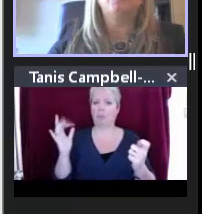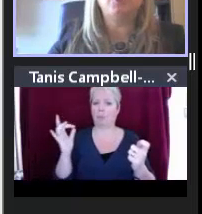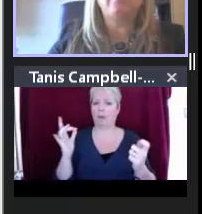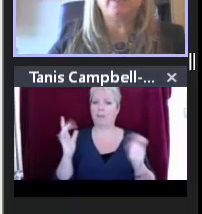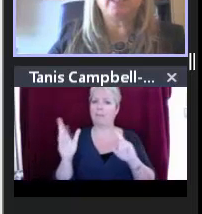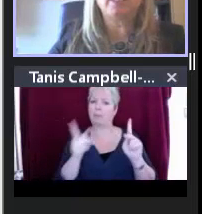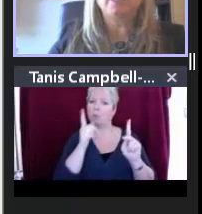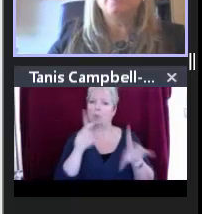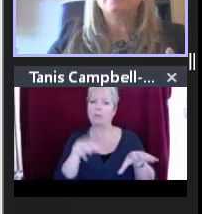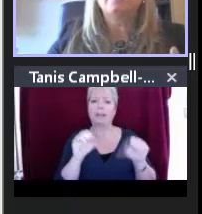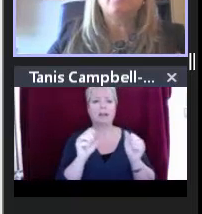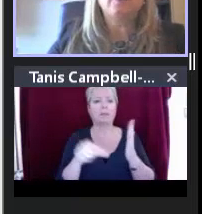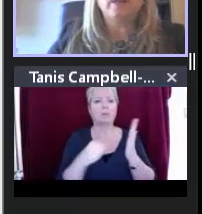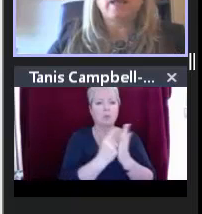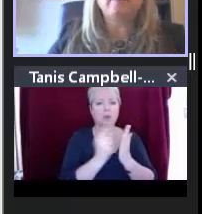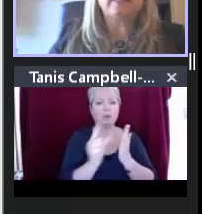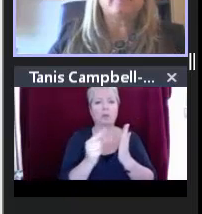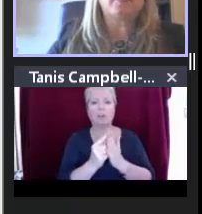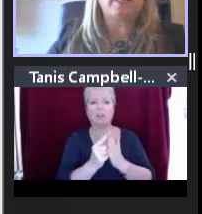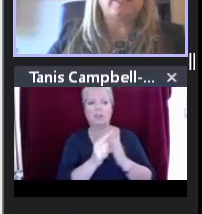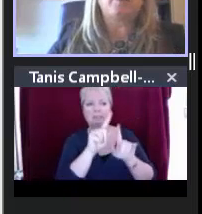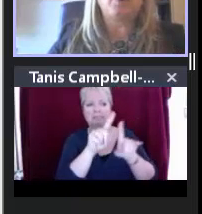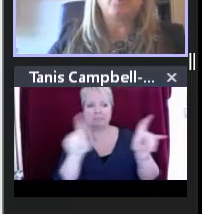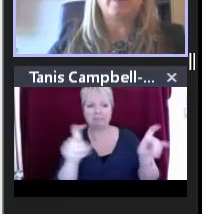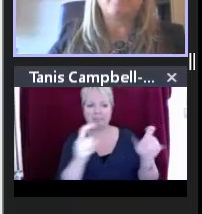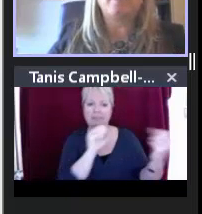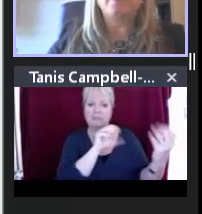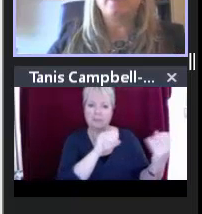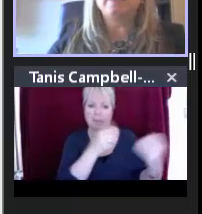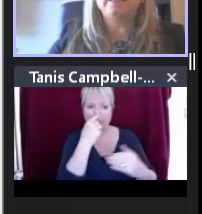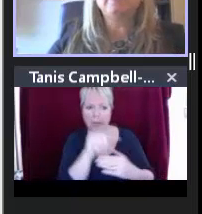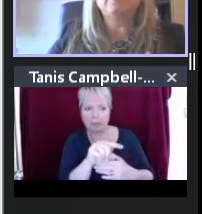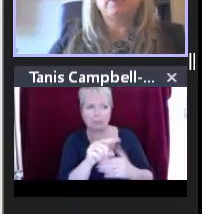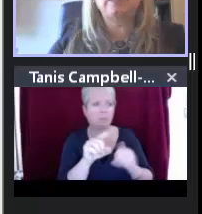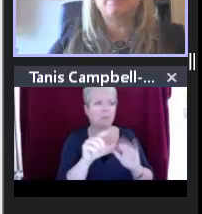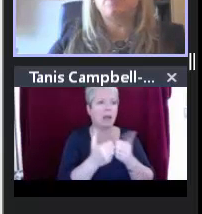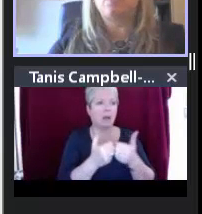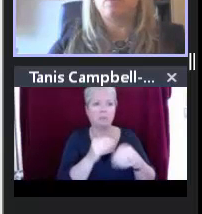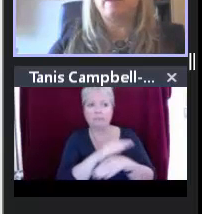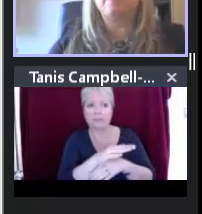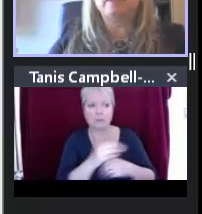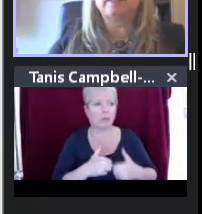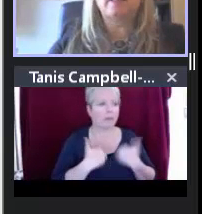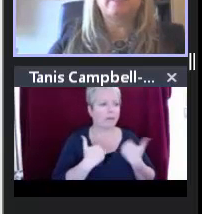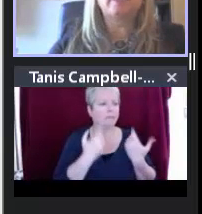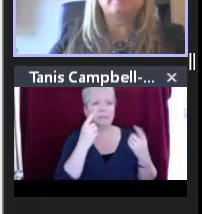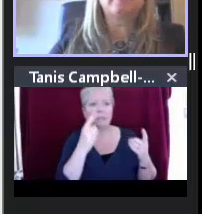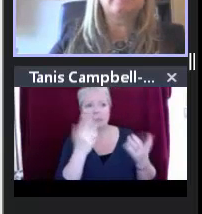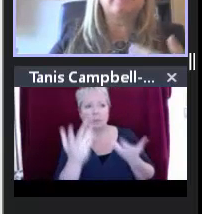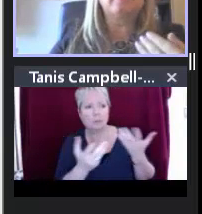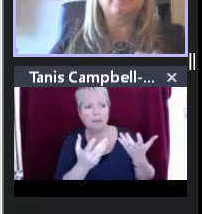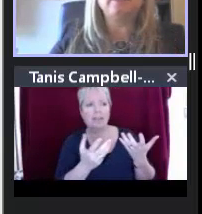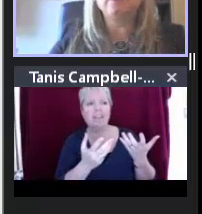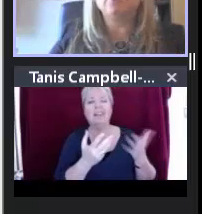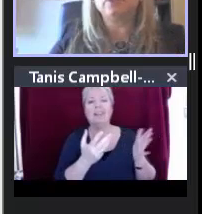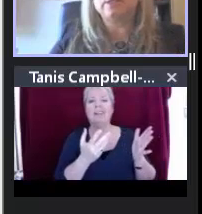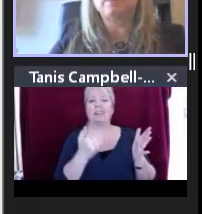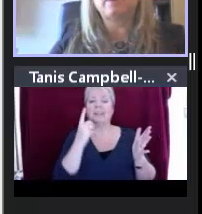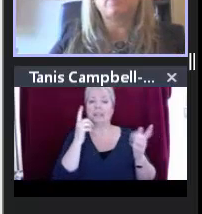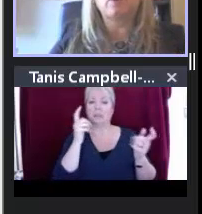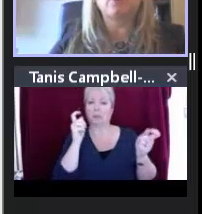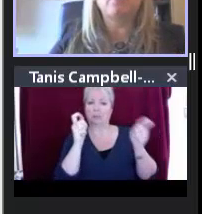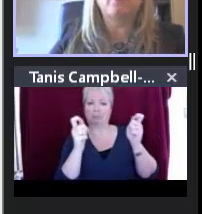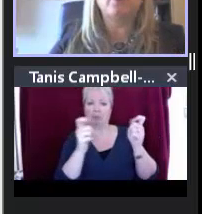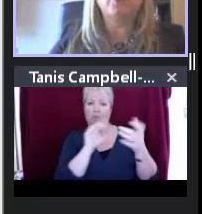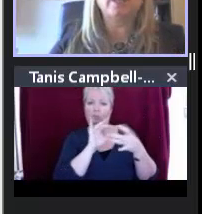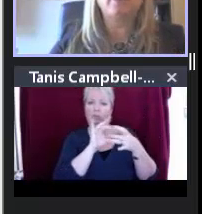they're achieving in their lives after taking the program, and it isn't just about web design, and as I said, it isn't just